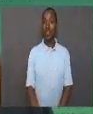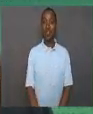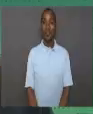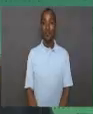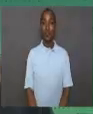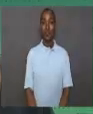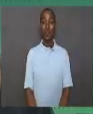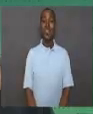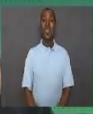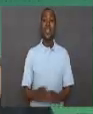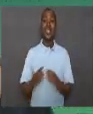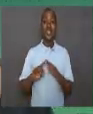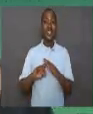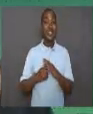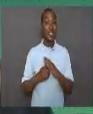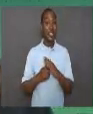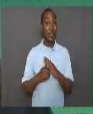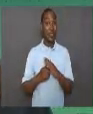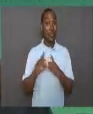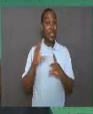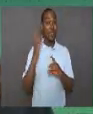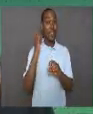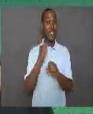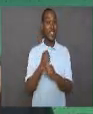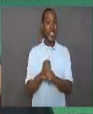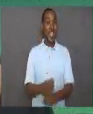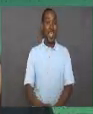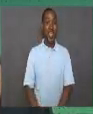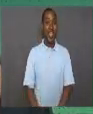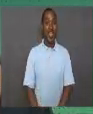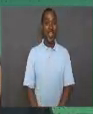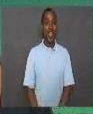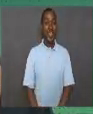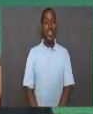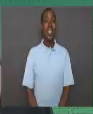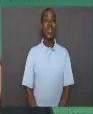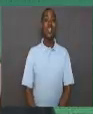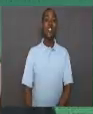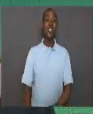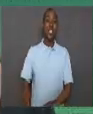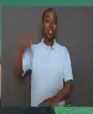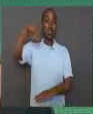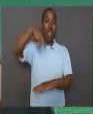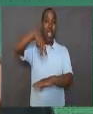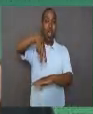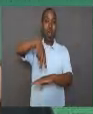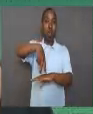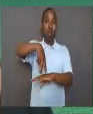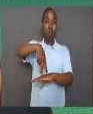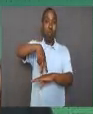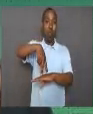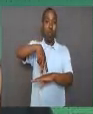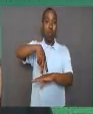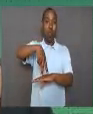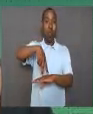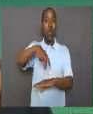Let us start with an activity. Please stand up and place your